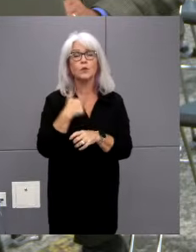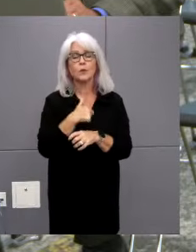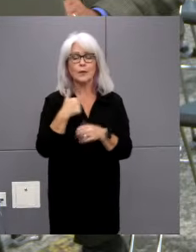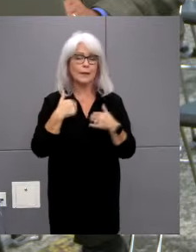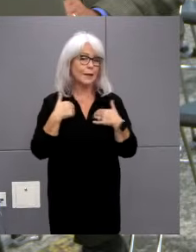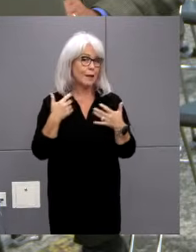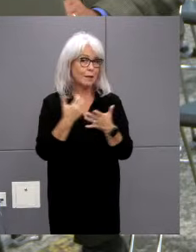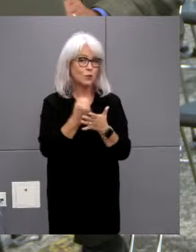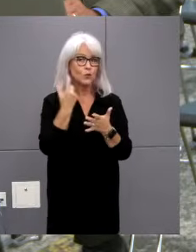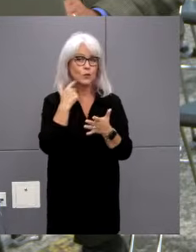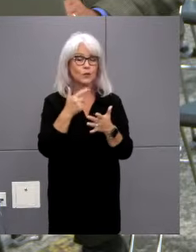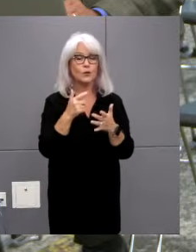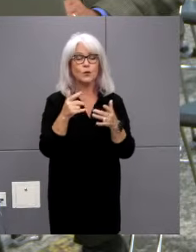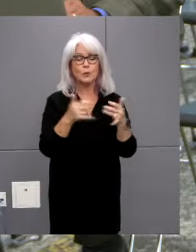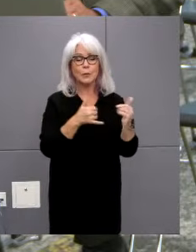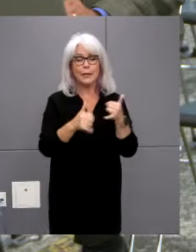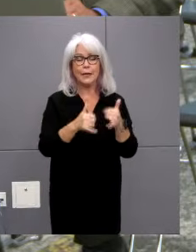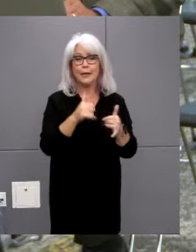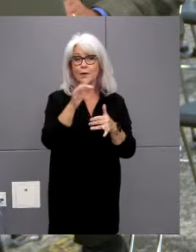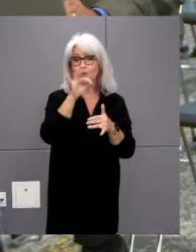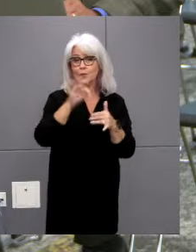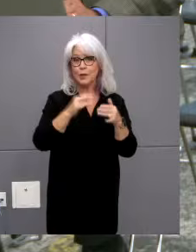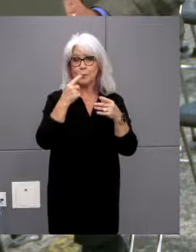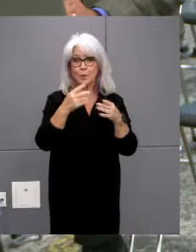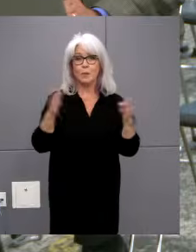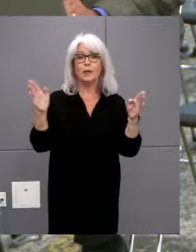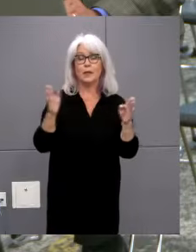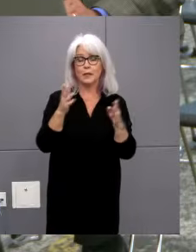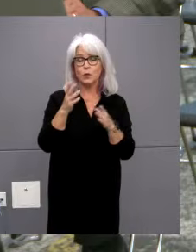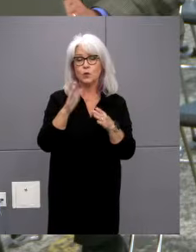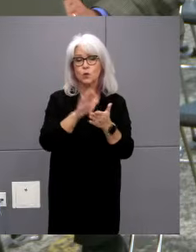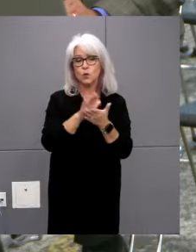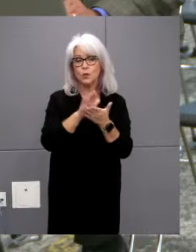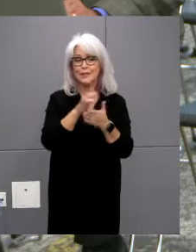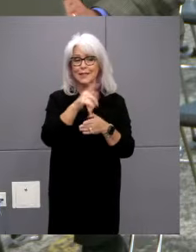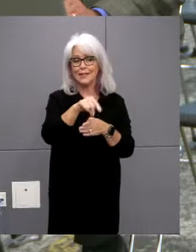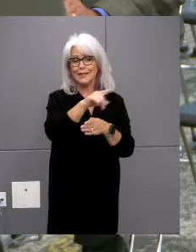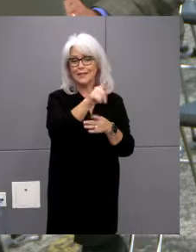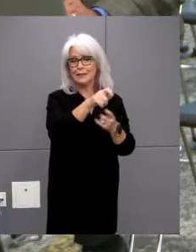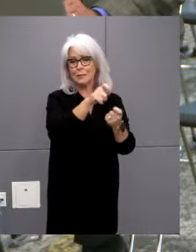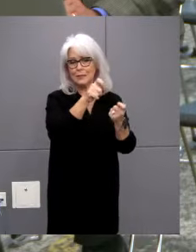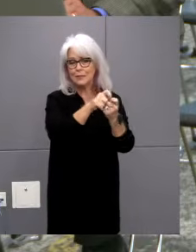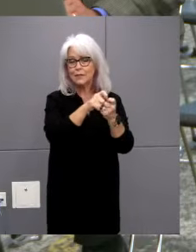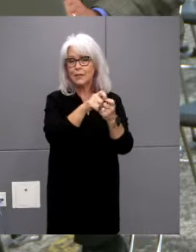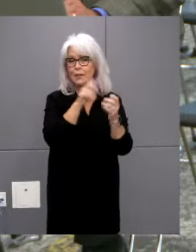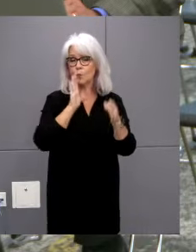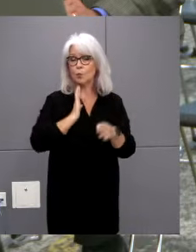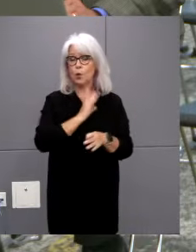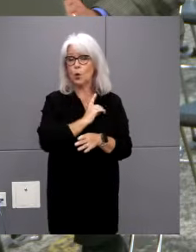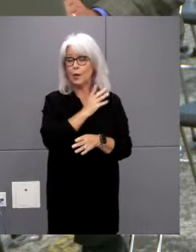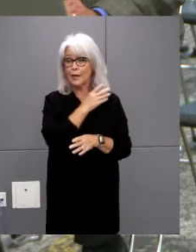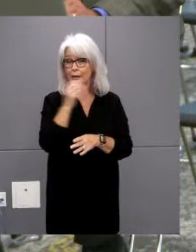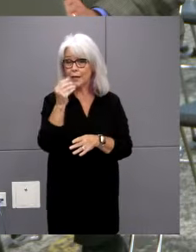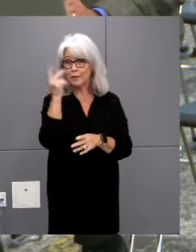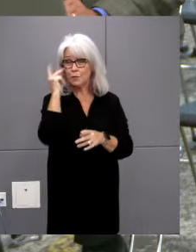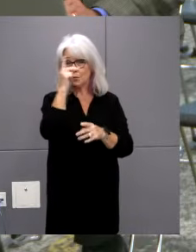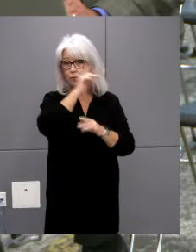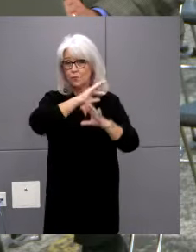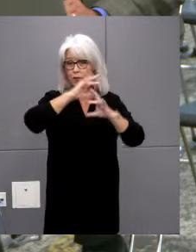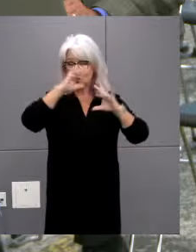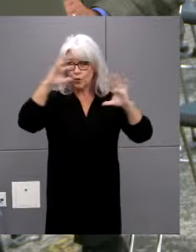Flint public schools. And I just wanted to thank this specific board and the president for their vision, not only for the